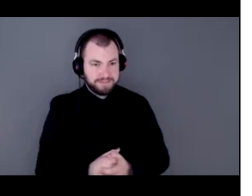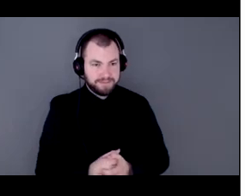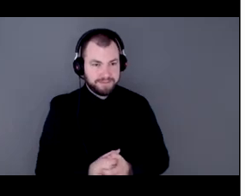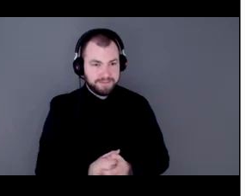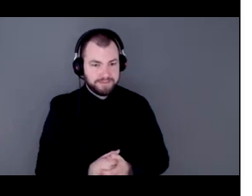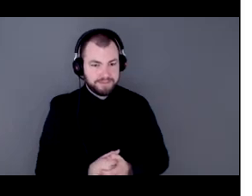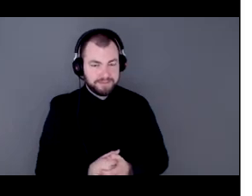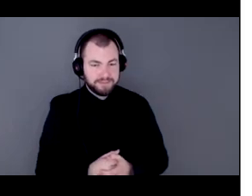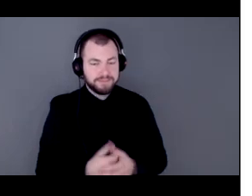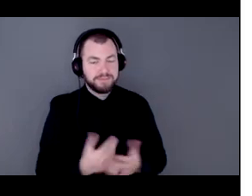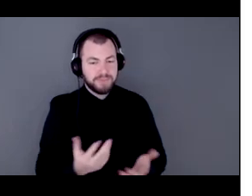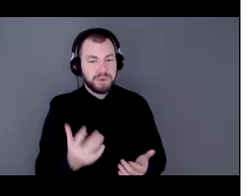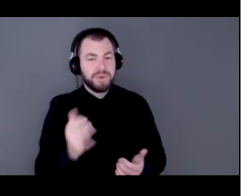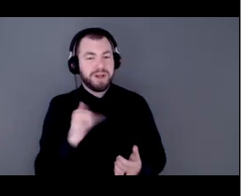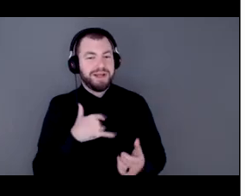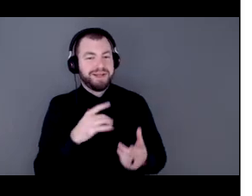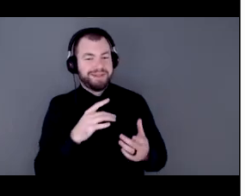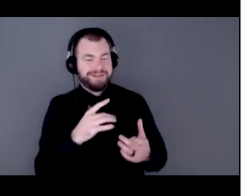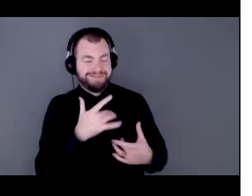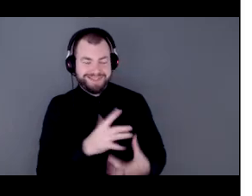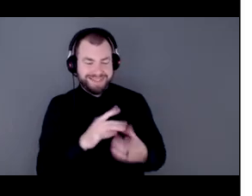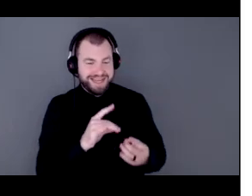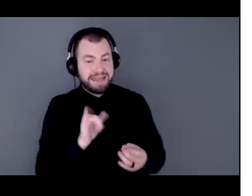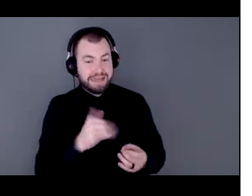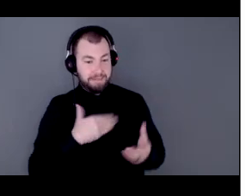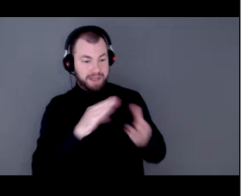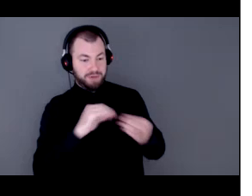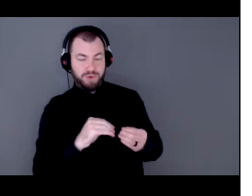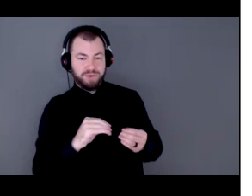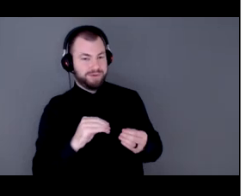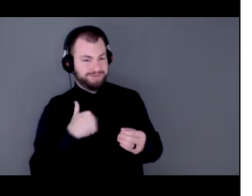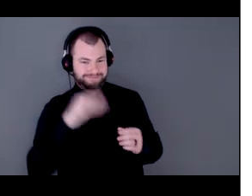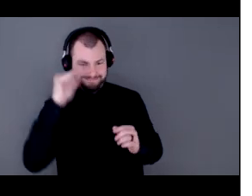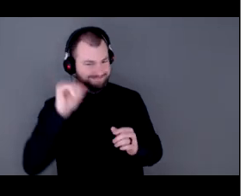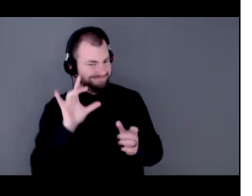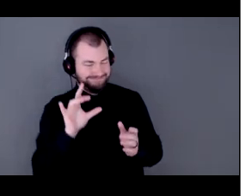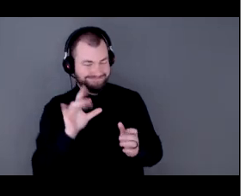saying, that's my story, and I'm sticking to